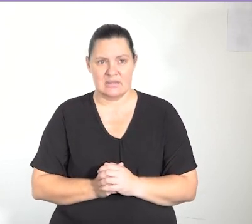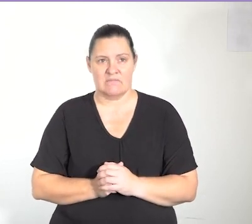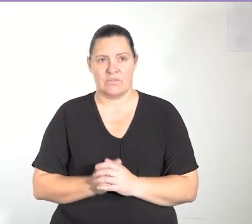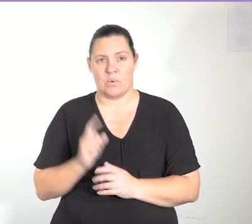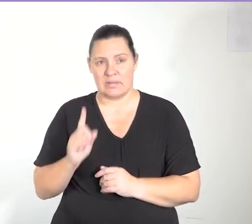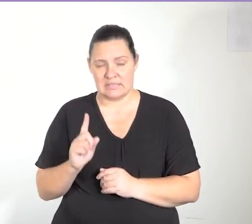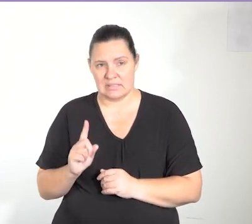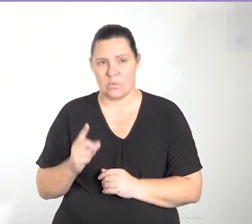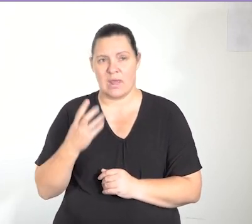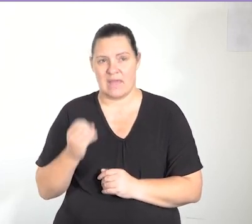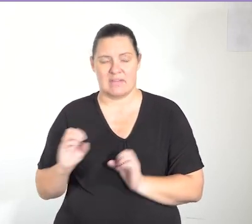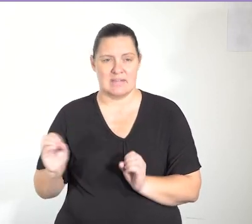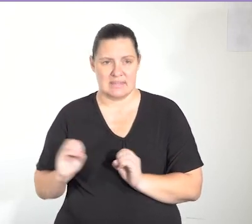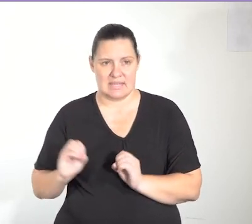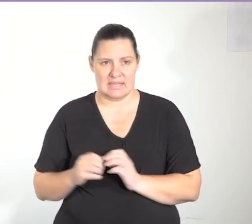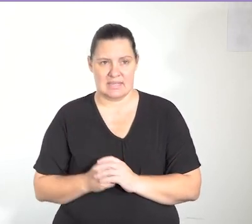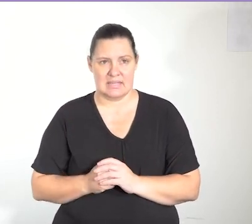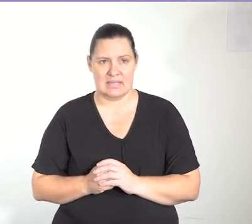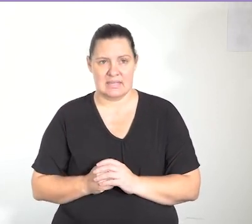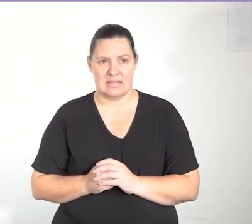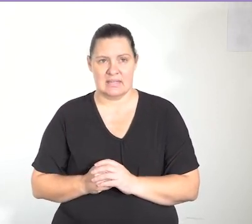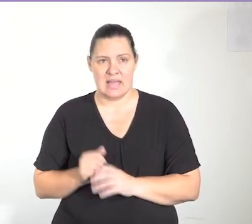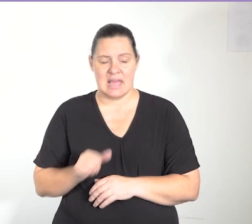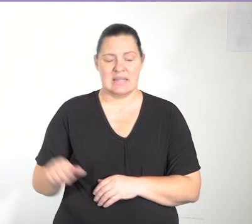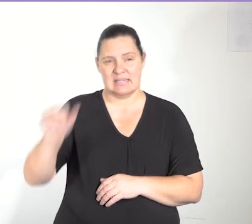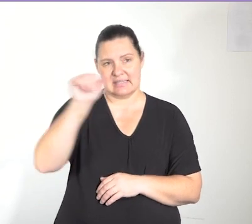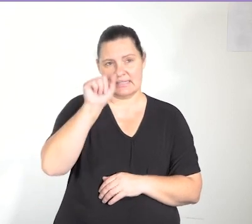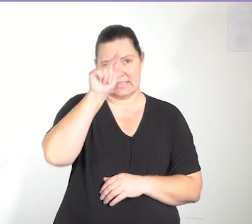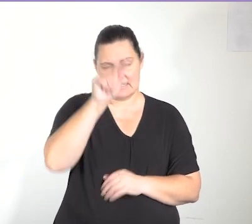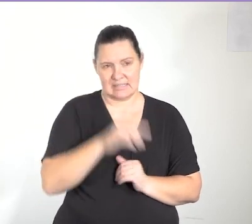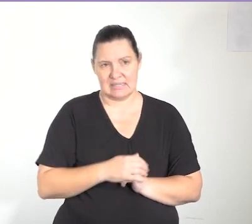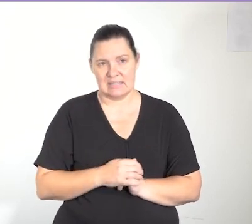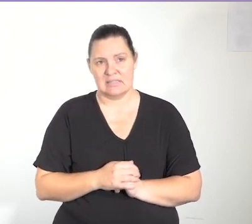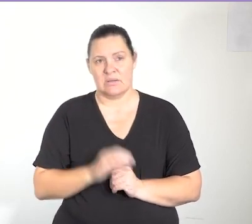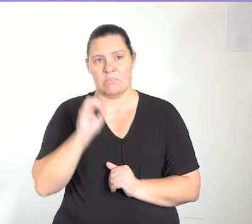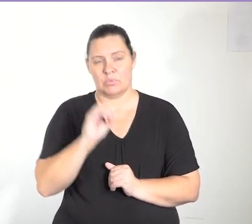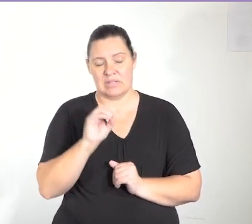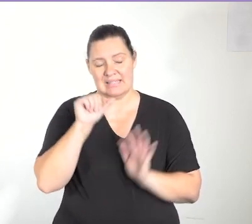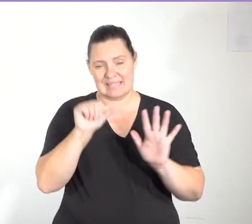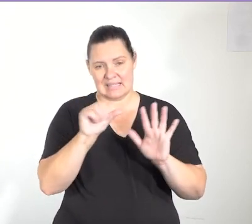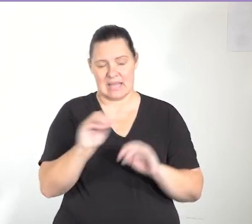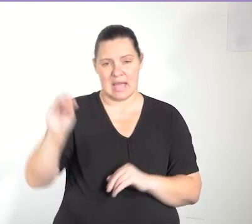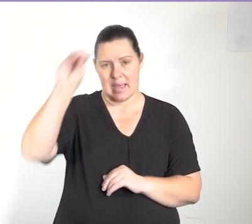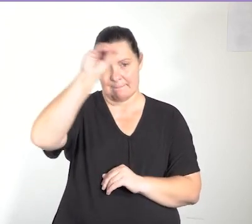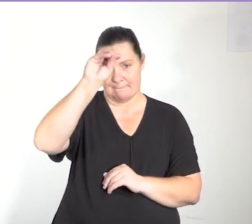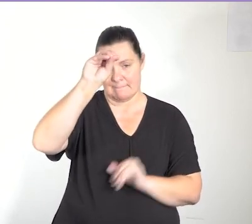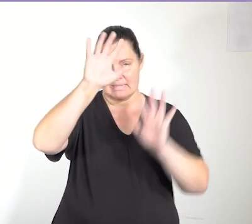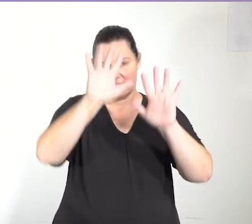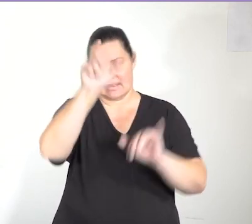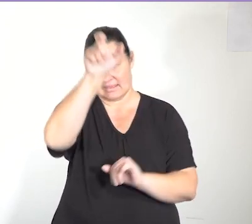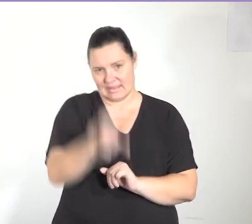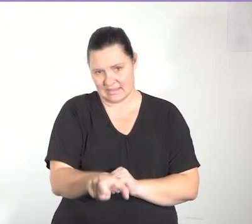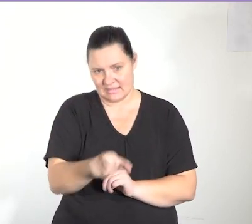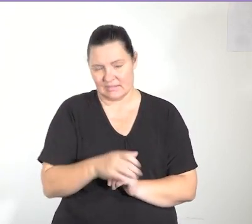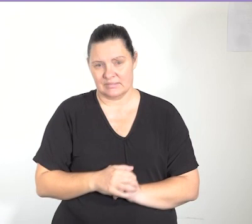the ones we have nothing. And we have 6 tens, so I'm going to write that 6 tens in the tens